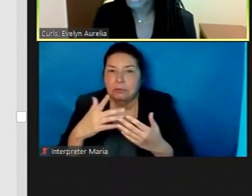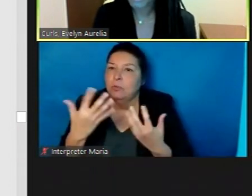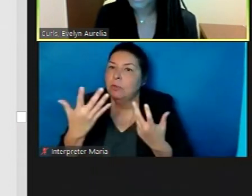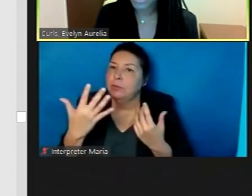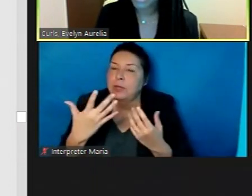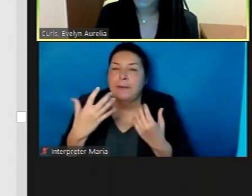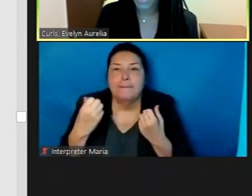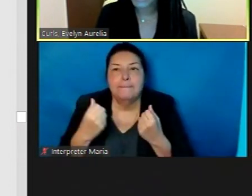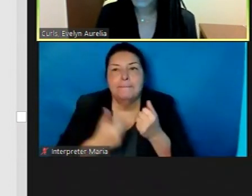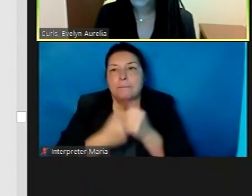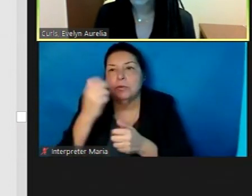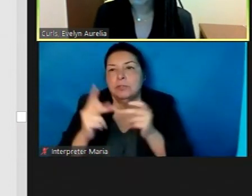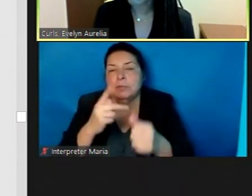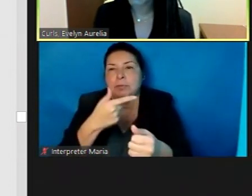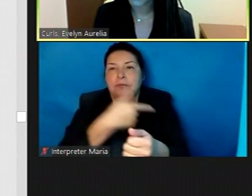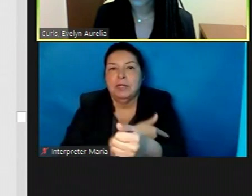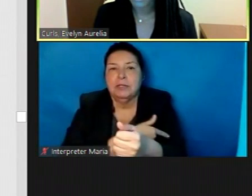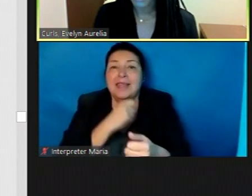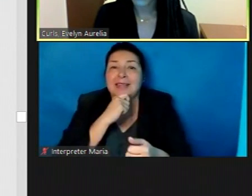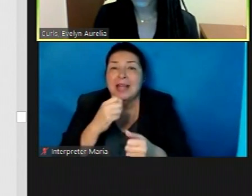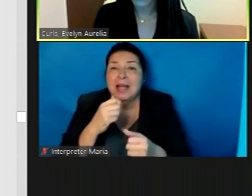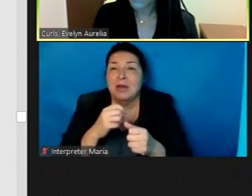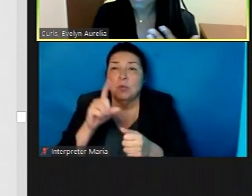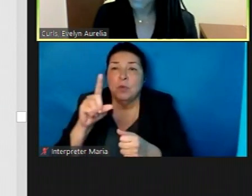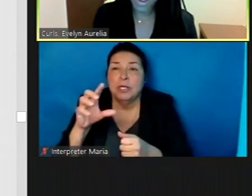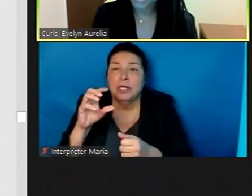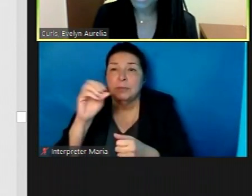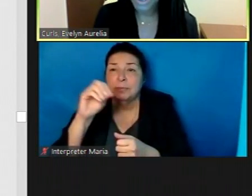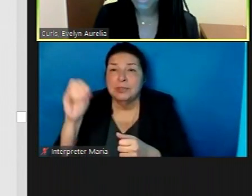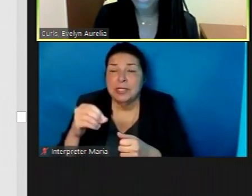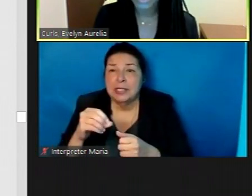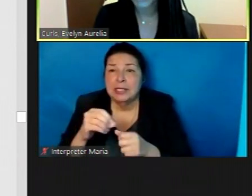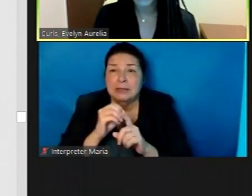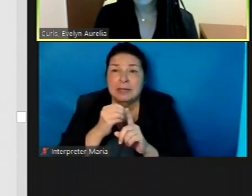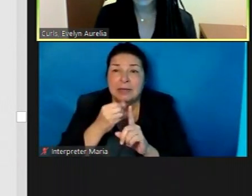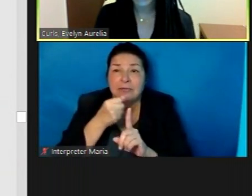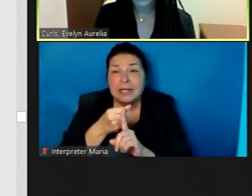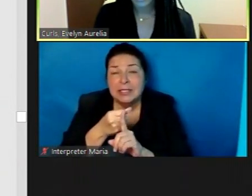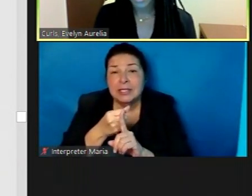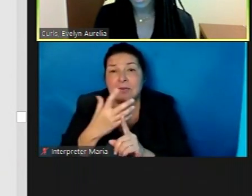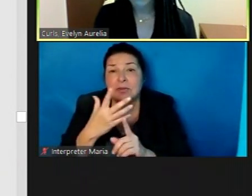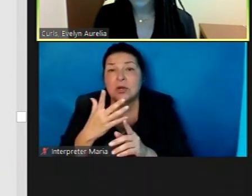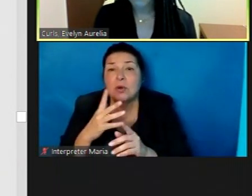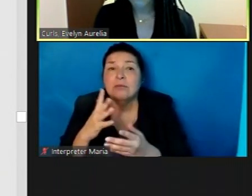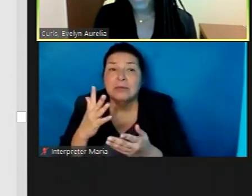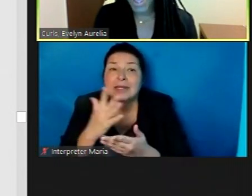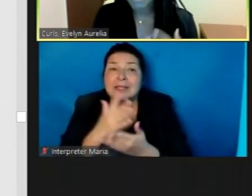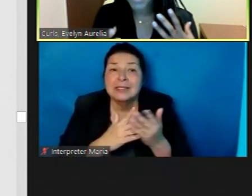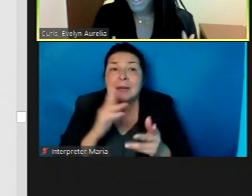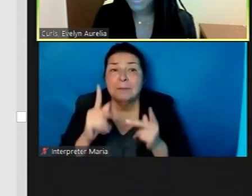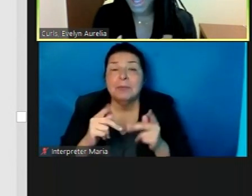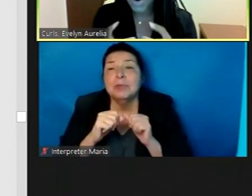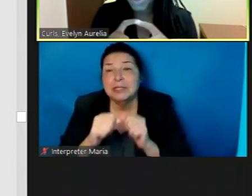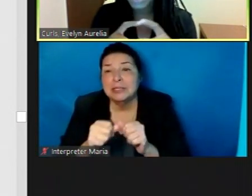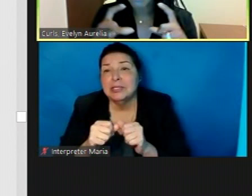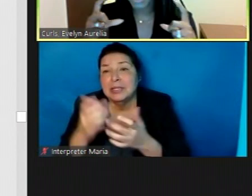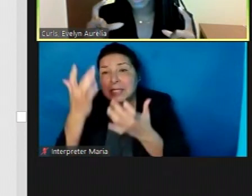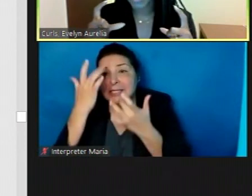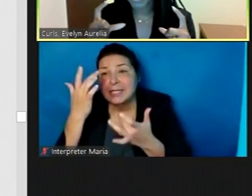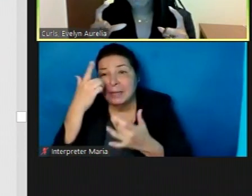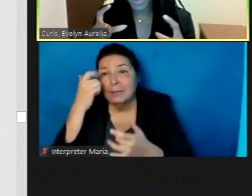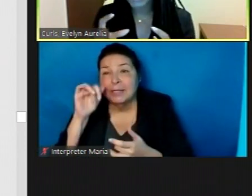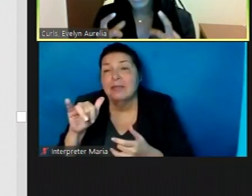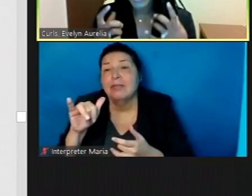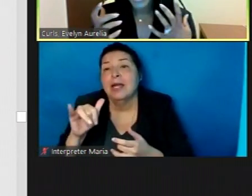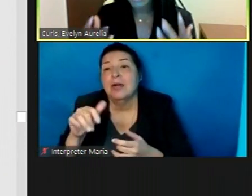not 100% effective. So some people will, that 5% will still get sick. And because of that, we need to make